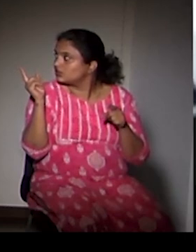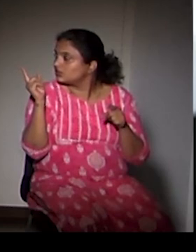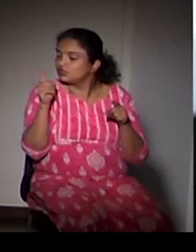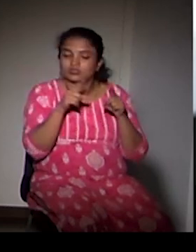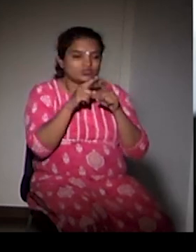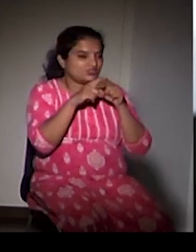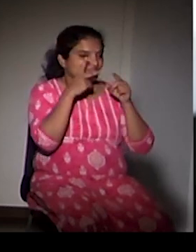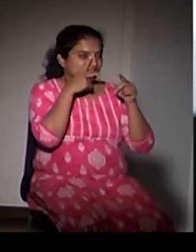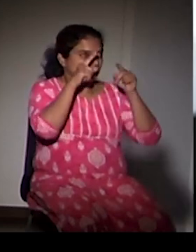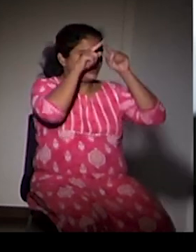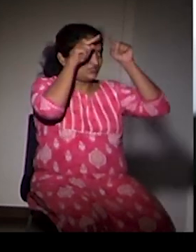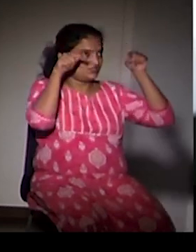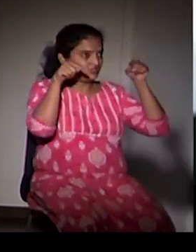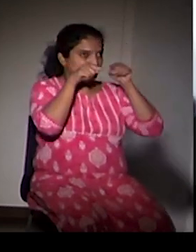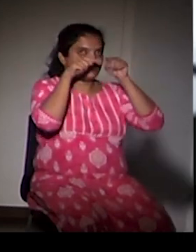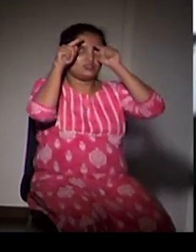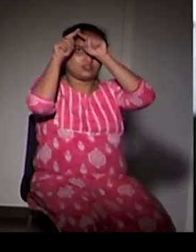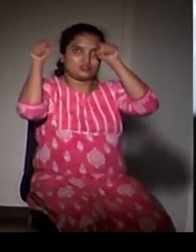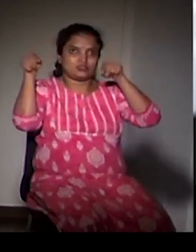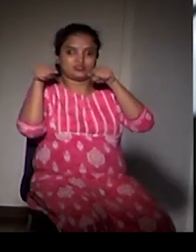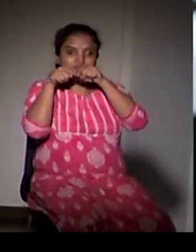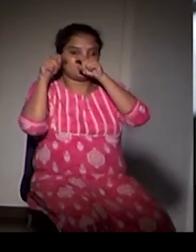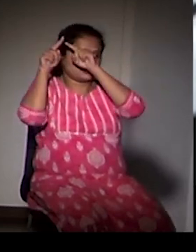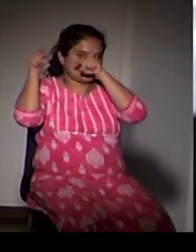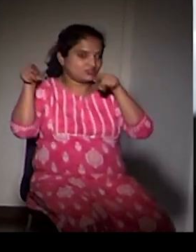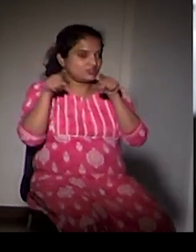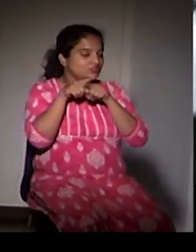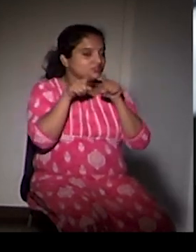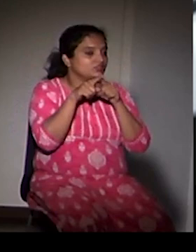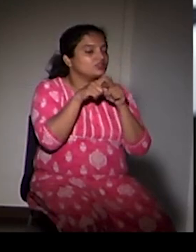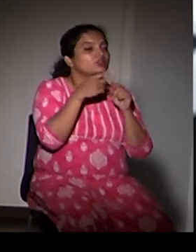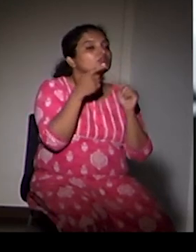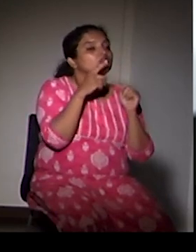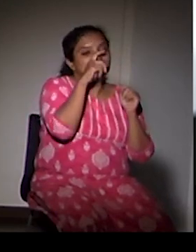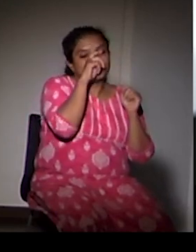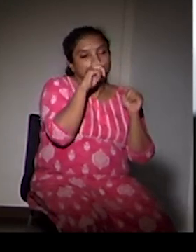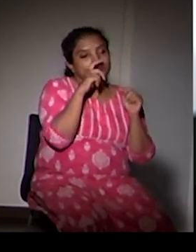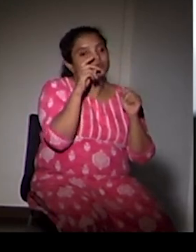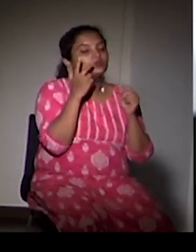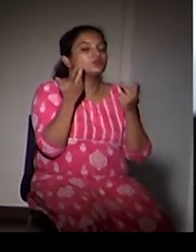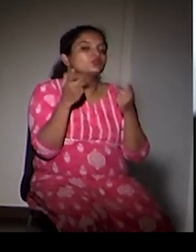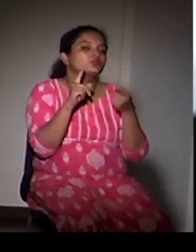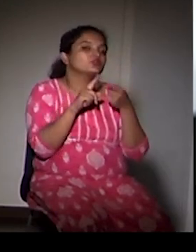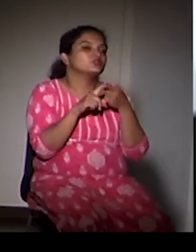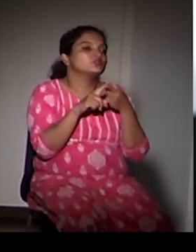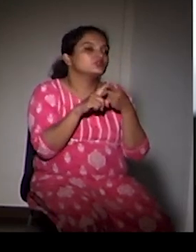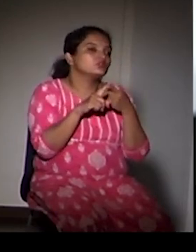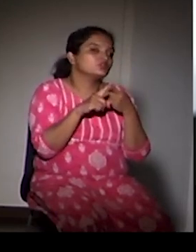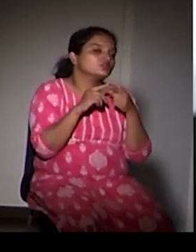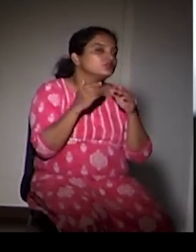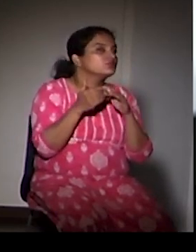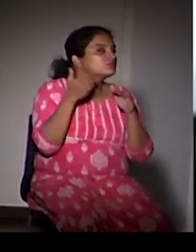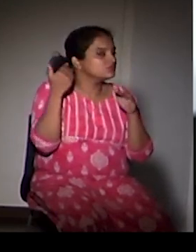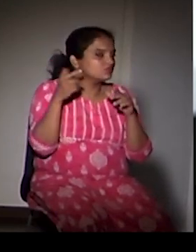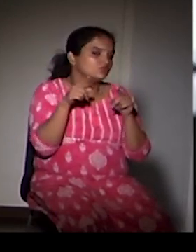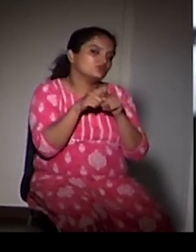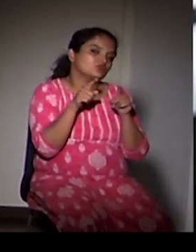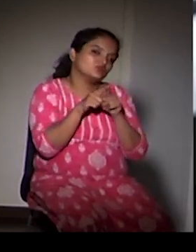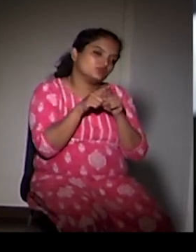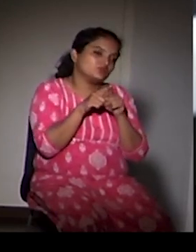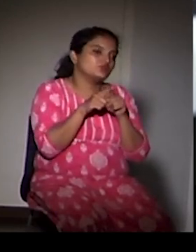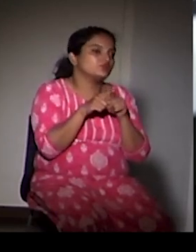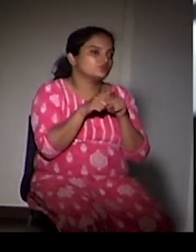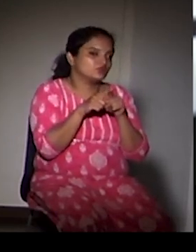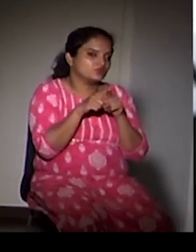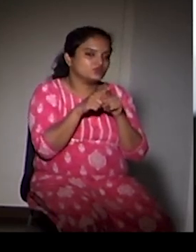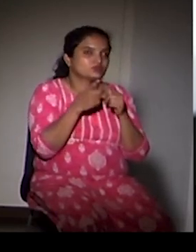triangles of blue, which you could imagine a sort of view out to beyond battlements, and you've got